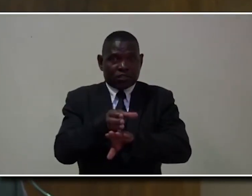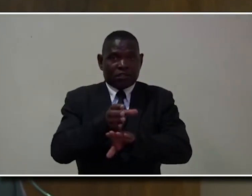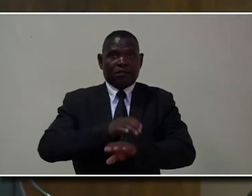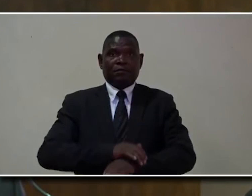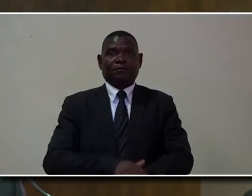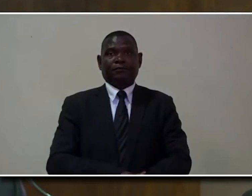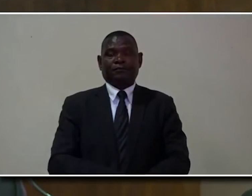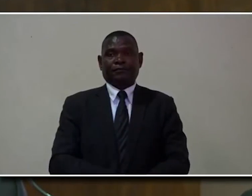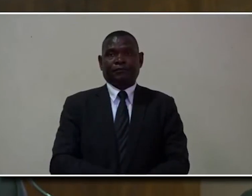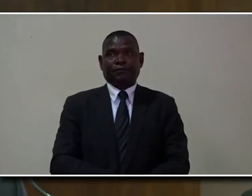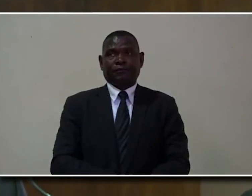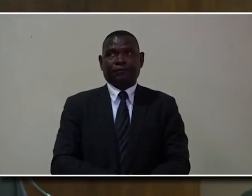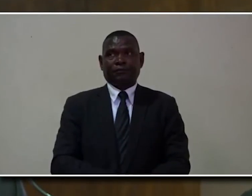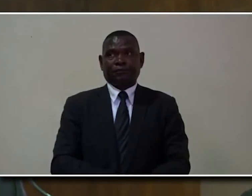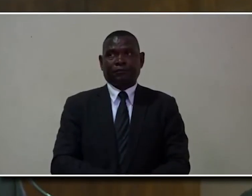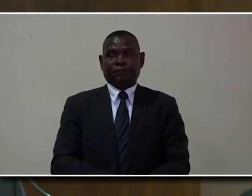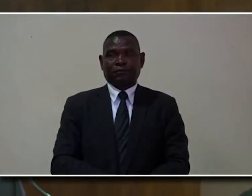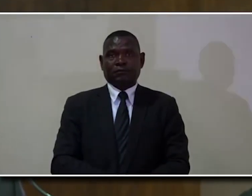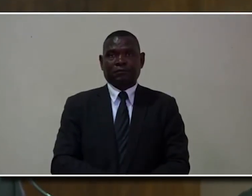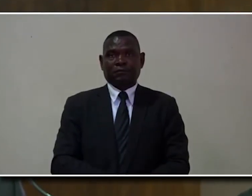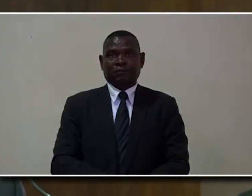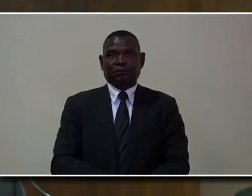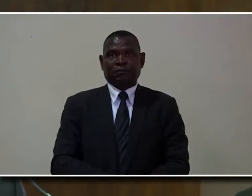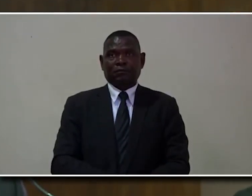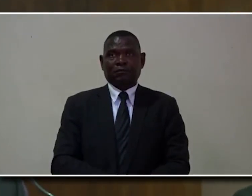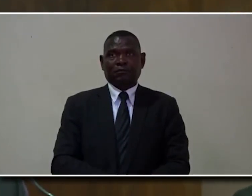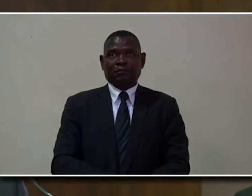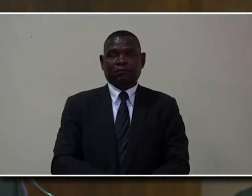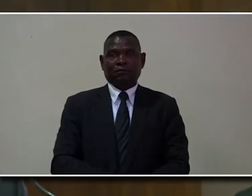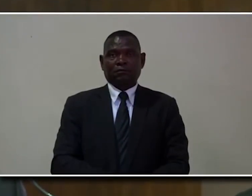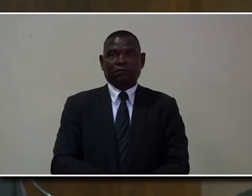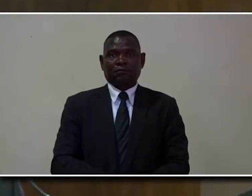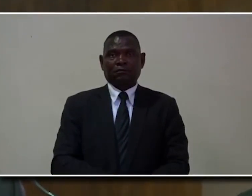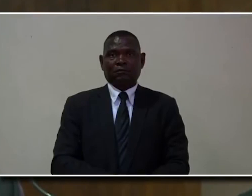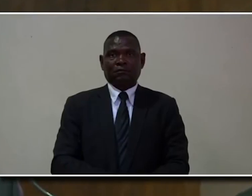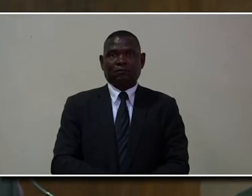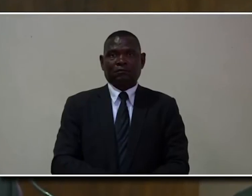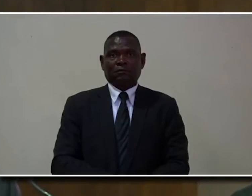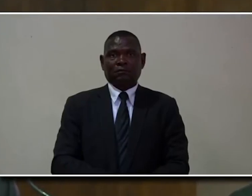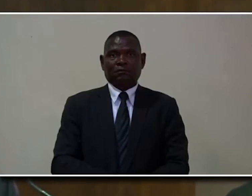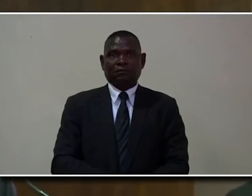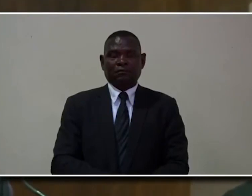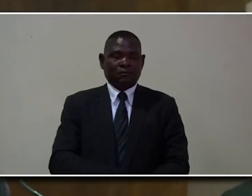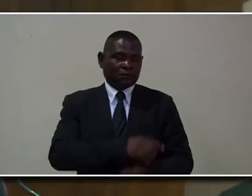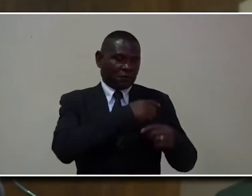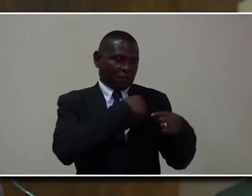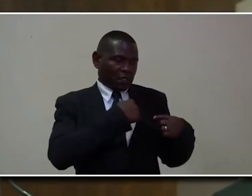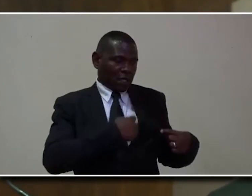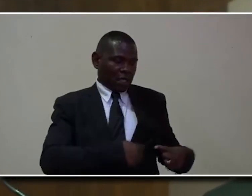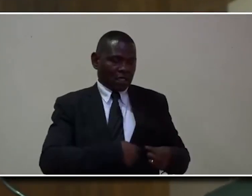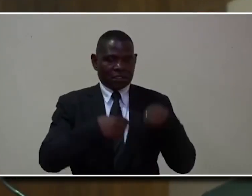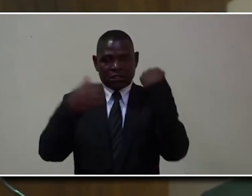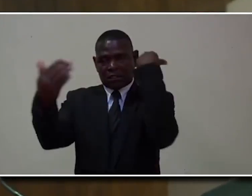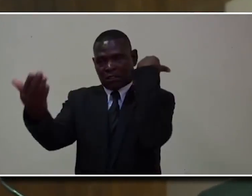Central dimpingo yose yolumikizidwa. Hearty welcome to this live transmission of